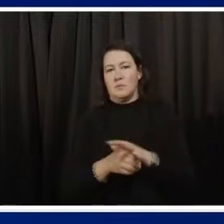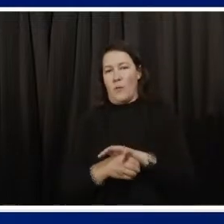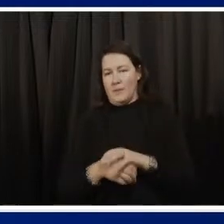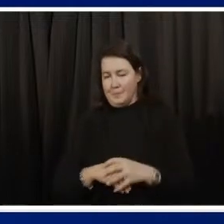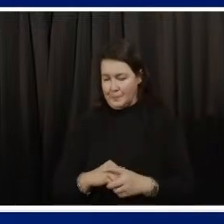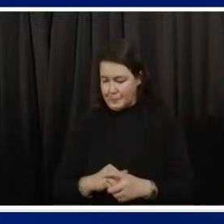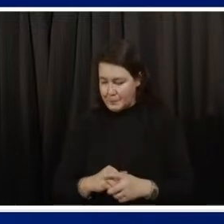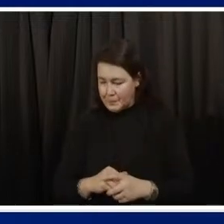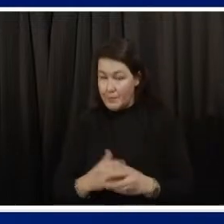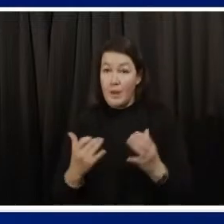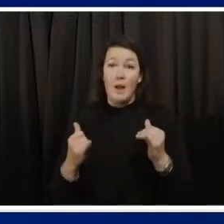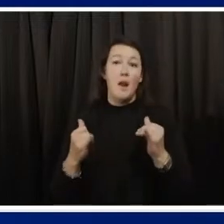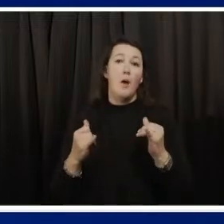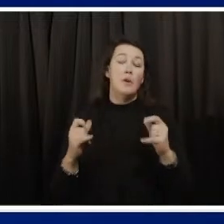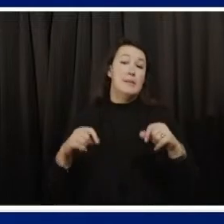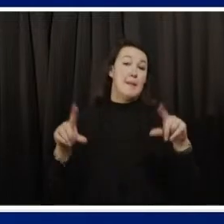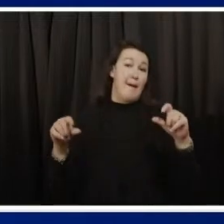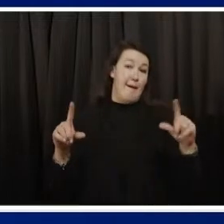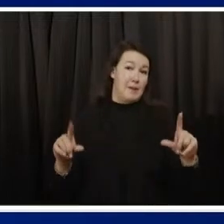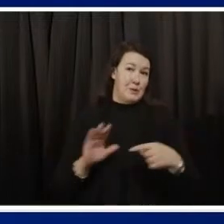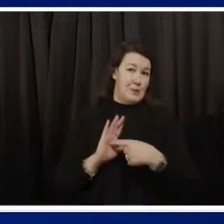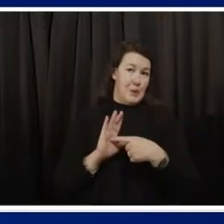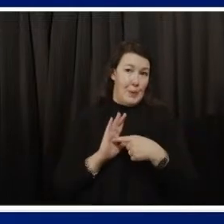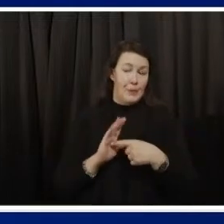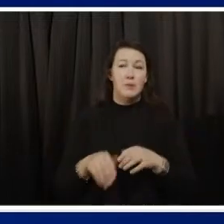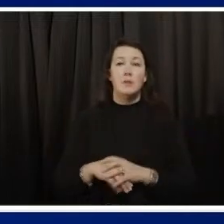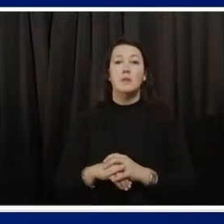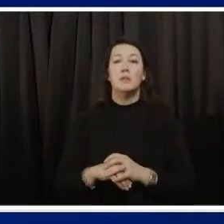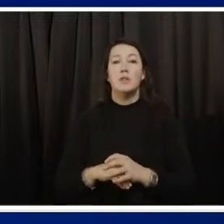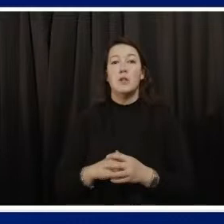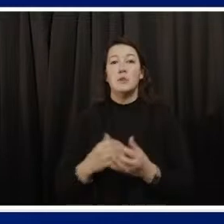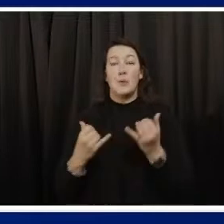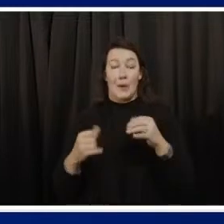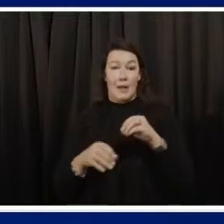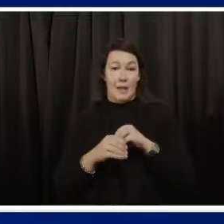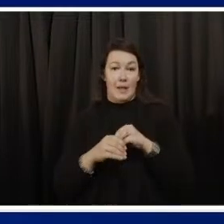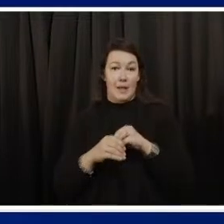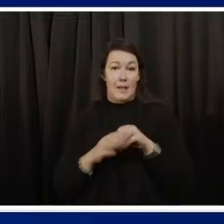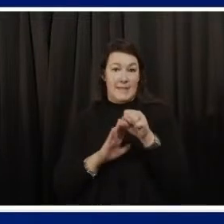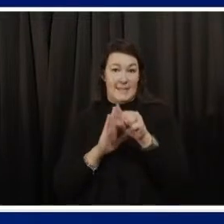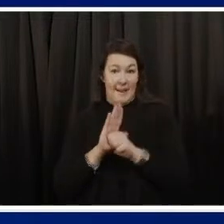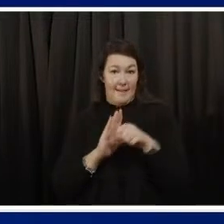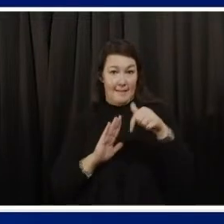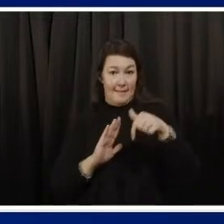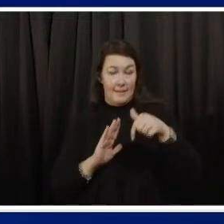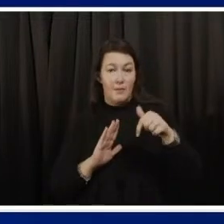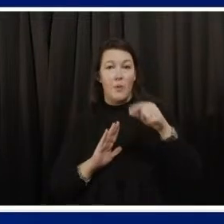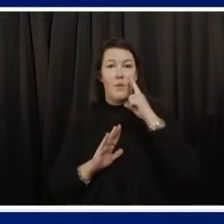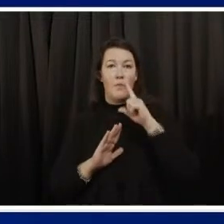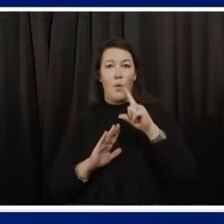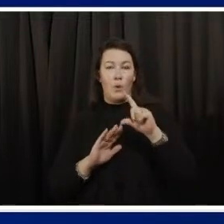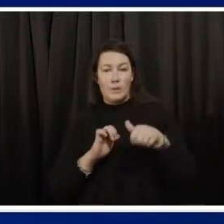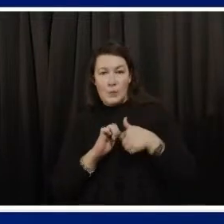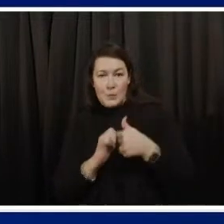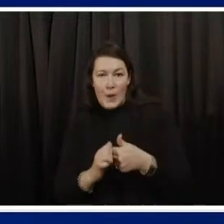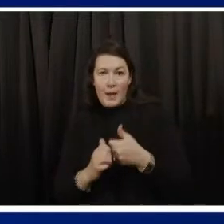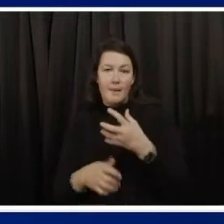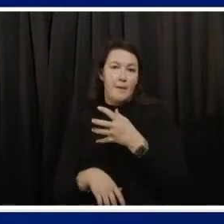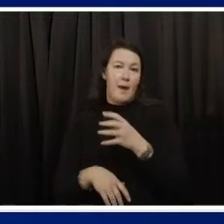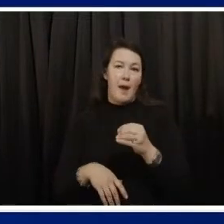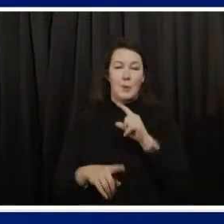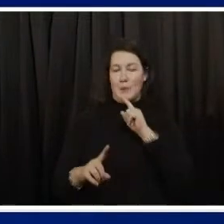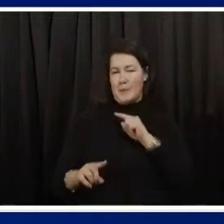So moving on to the slides, as a reminder, here's what we are currently doing in Colorado to track and respond to the Omicron